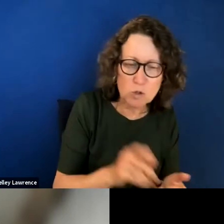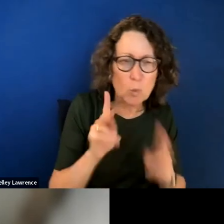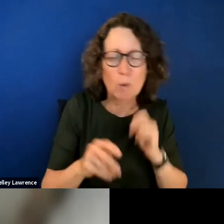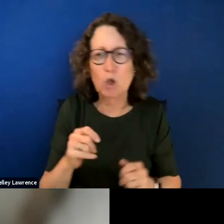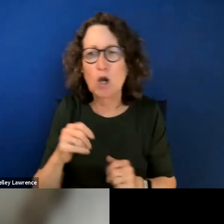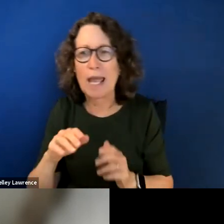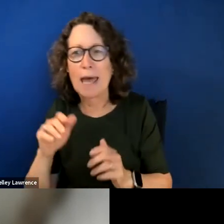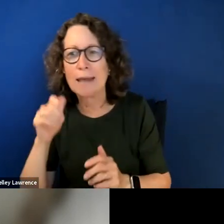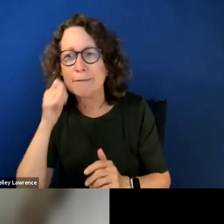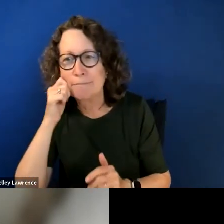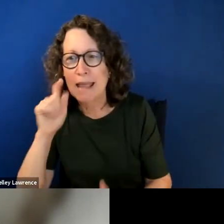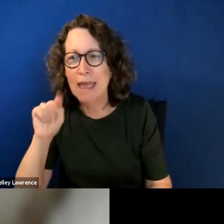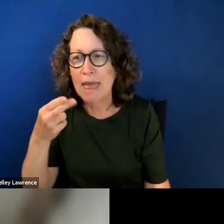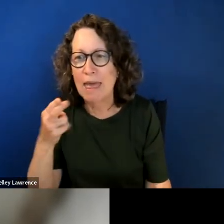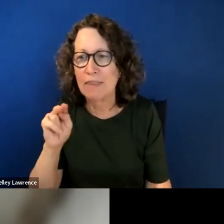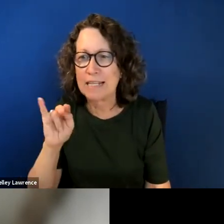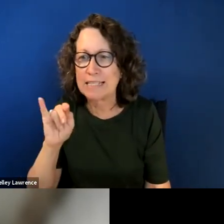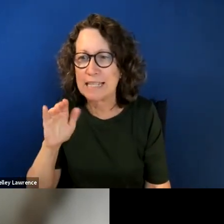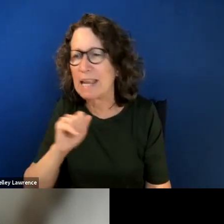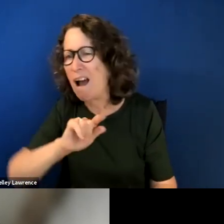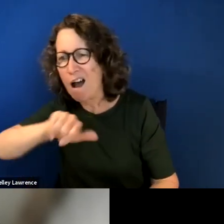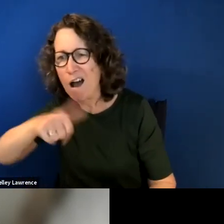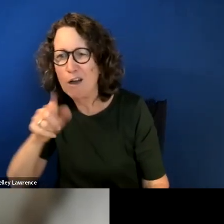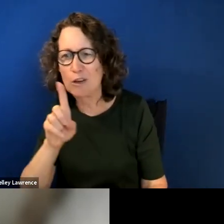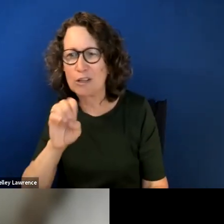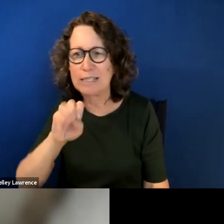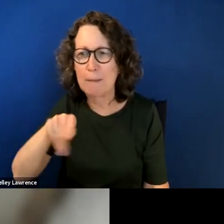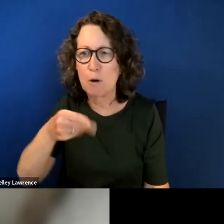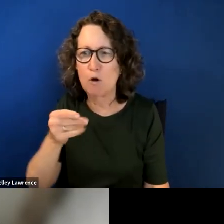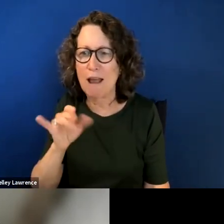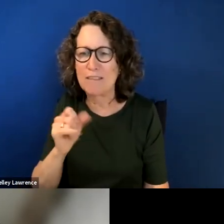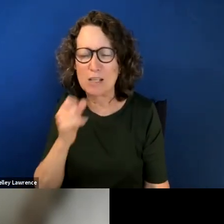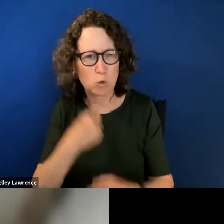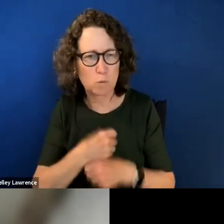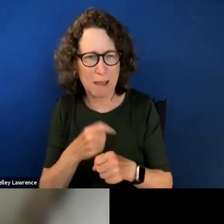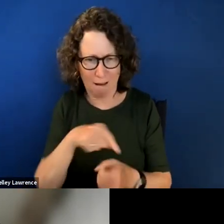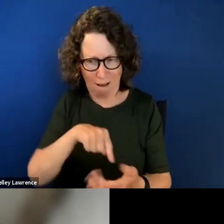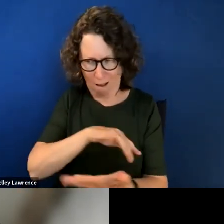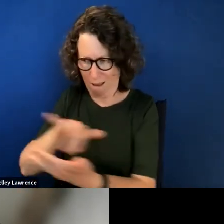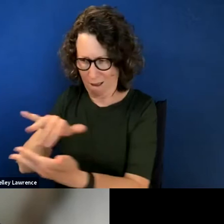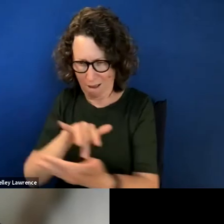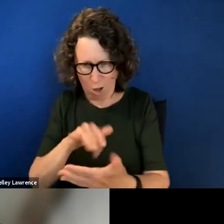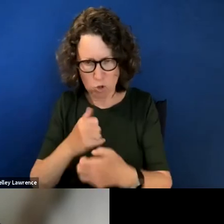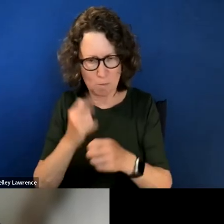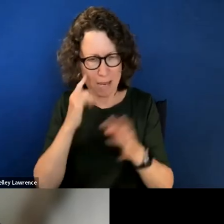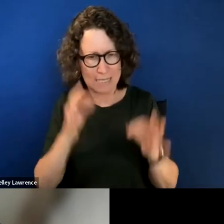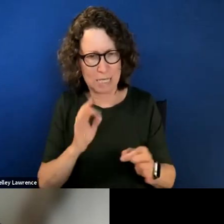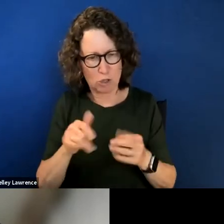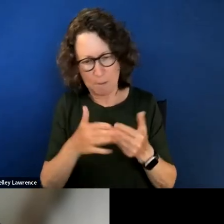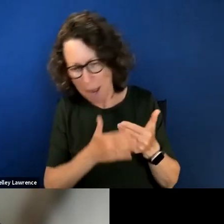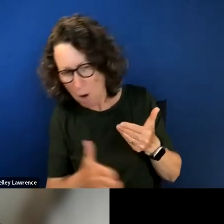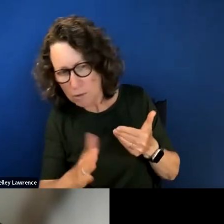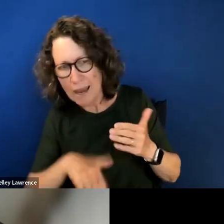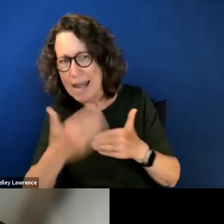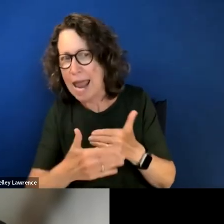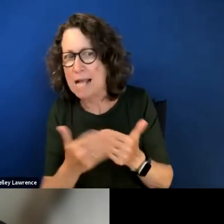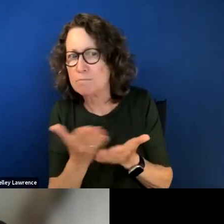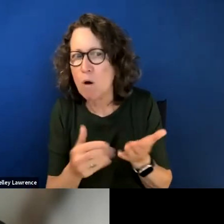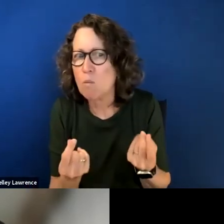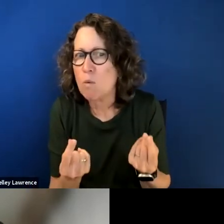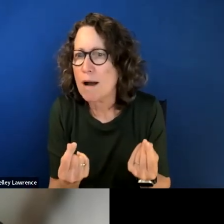ethnicity and other demographics to make decisions about our testing plan going forward.